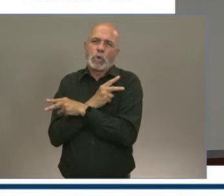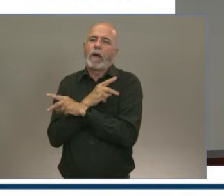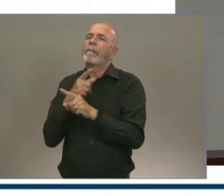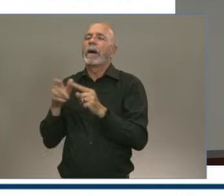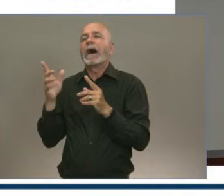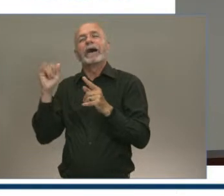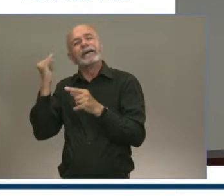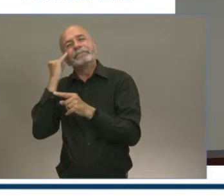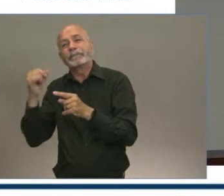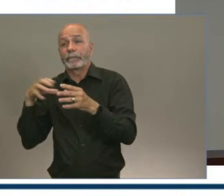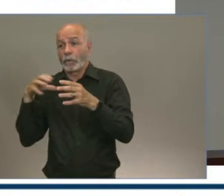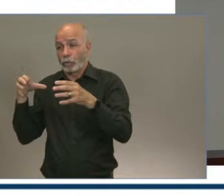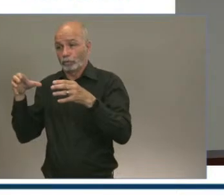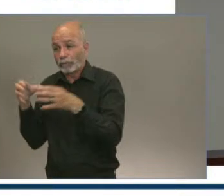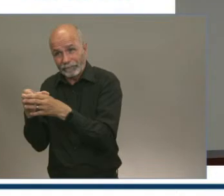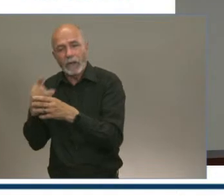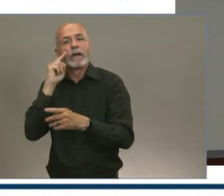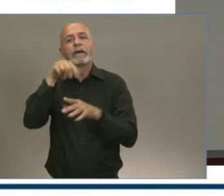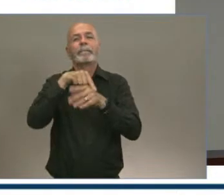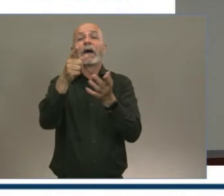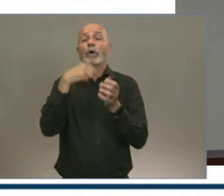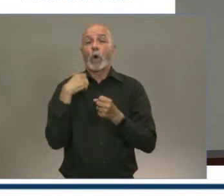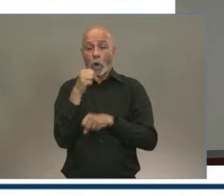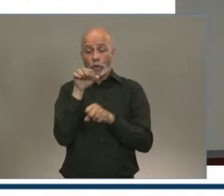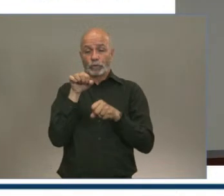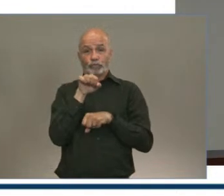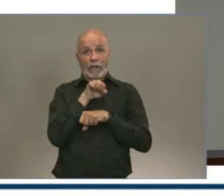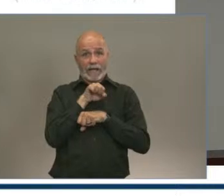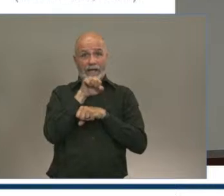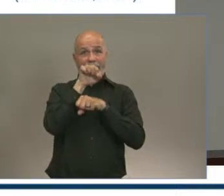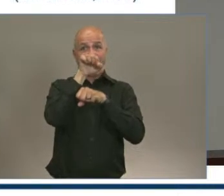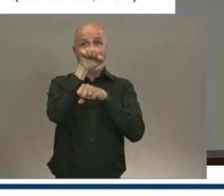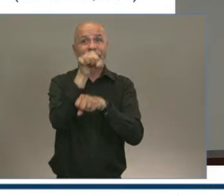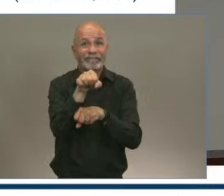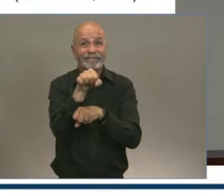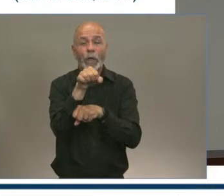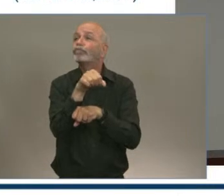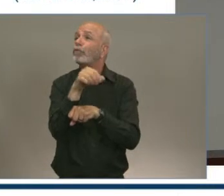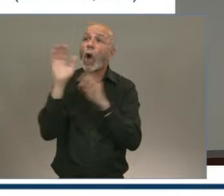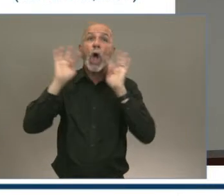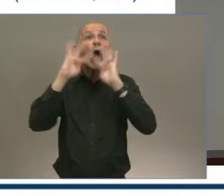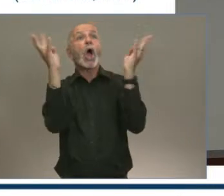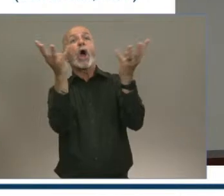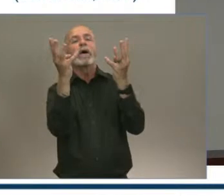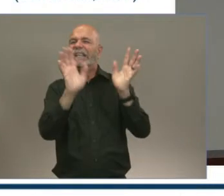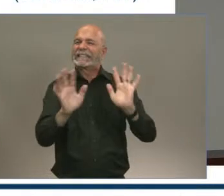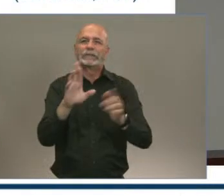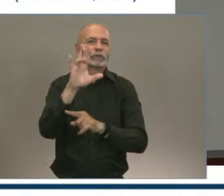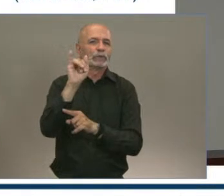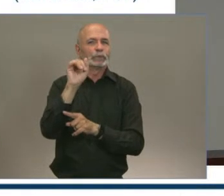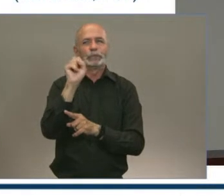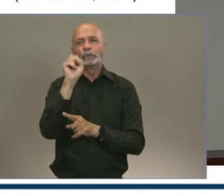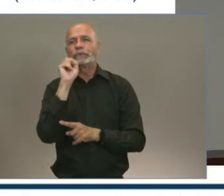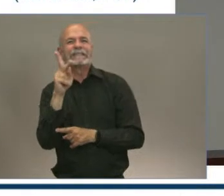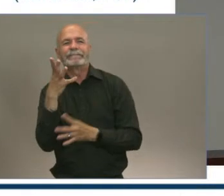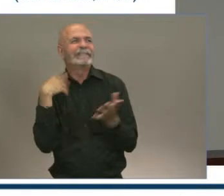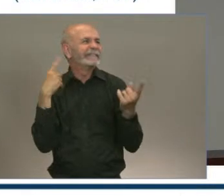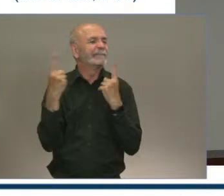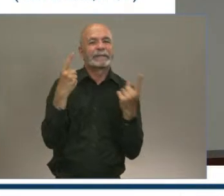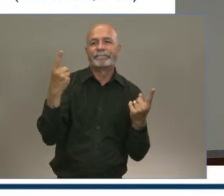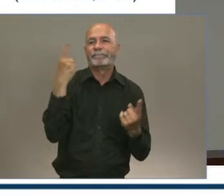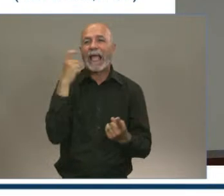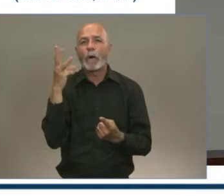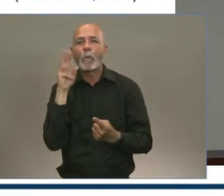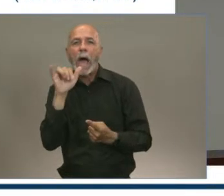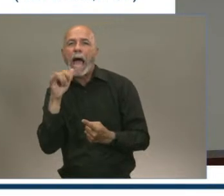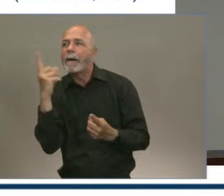carry too much risk. That means communities will need to be creative and innovative again in celebrating their graduates.